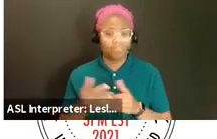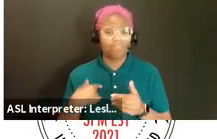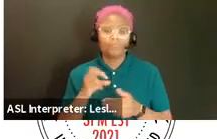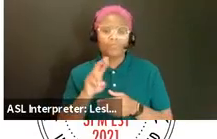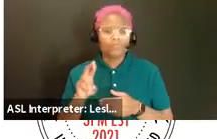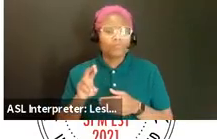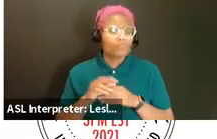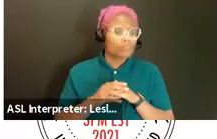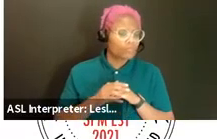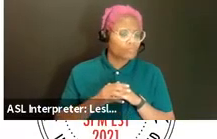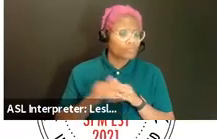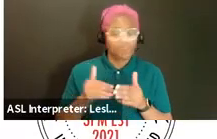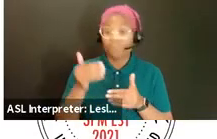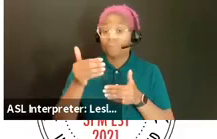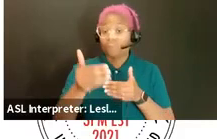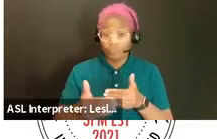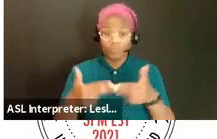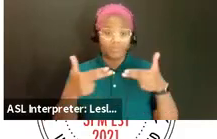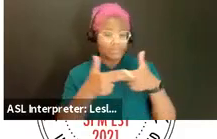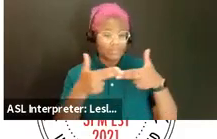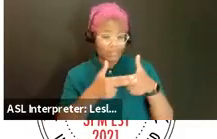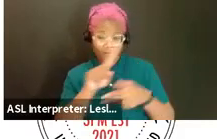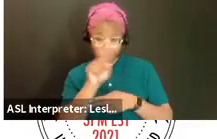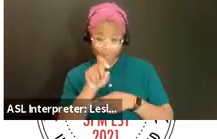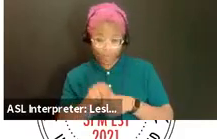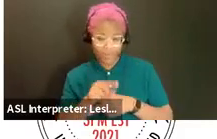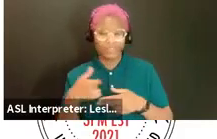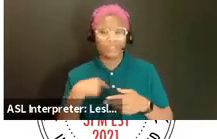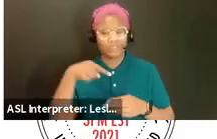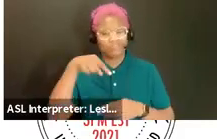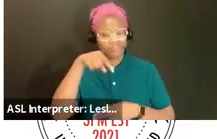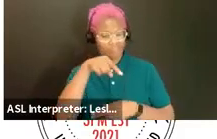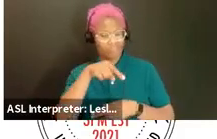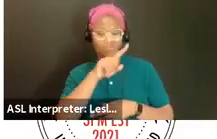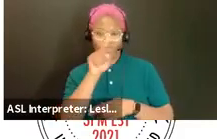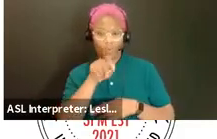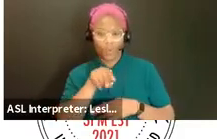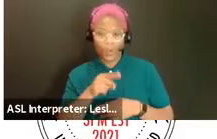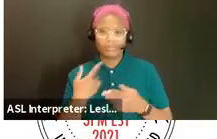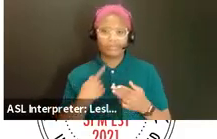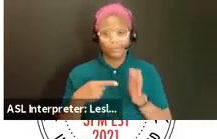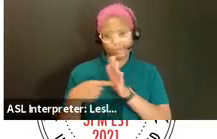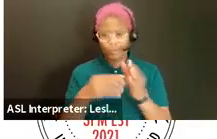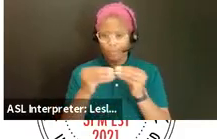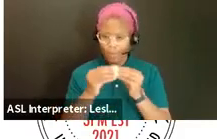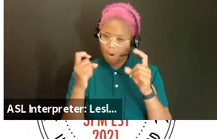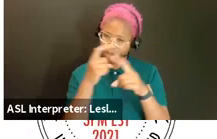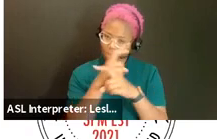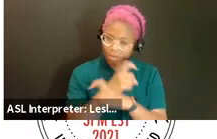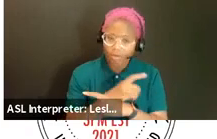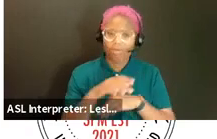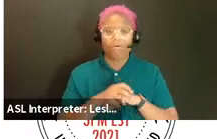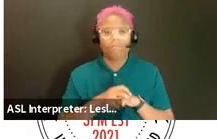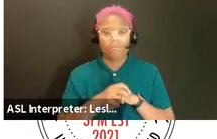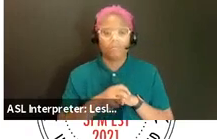final slide of questions that really dig in to these complexities around consular processing and